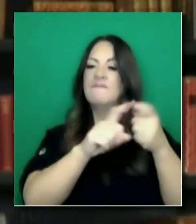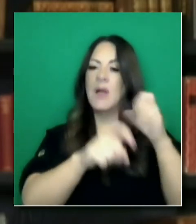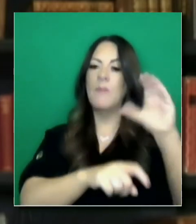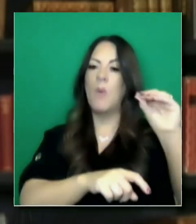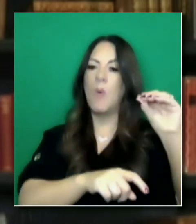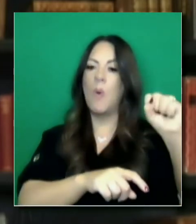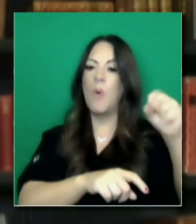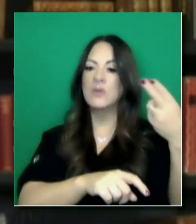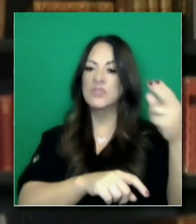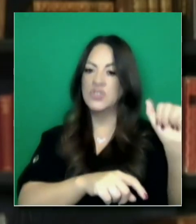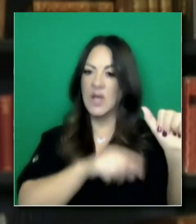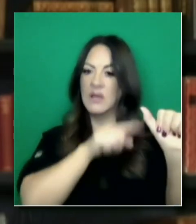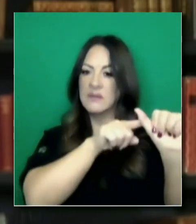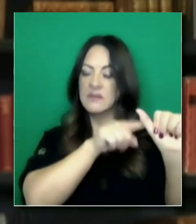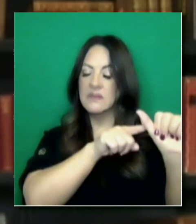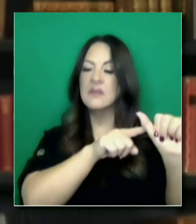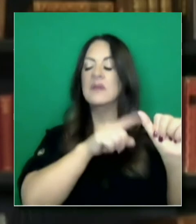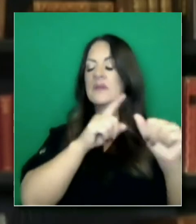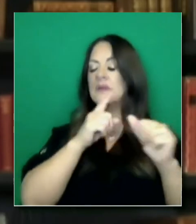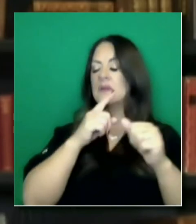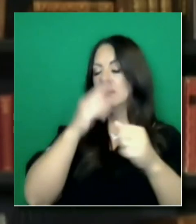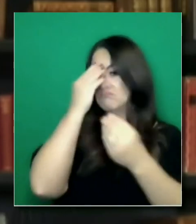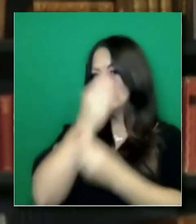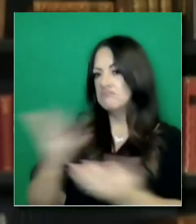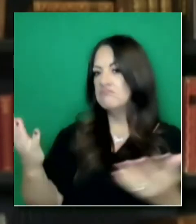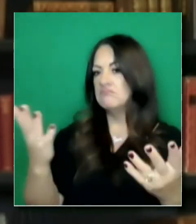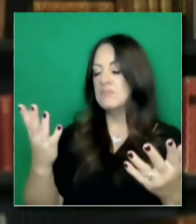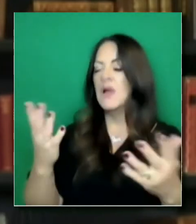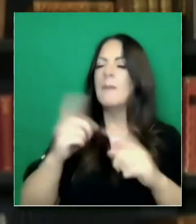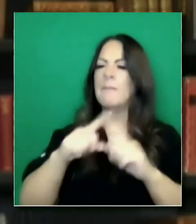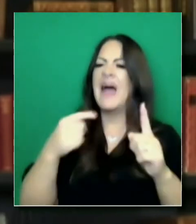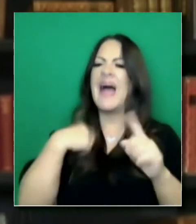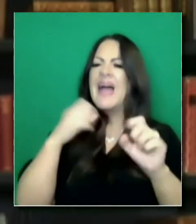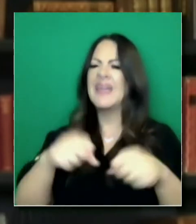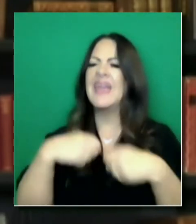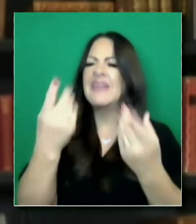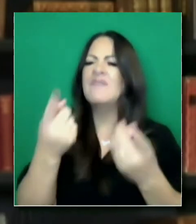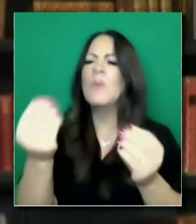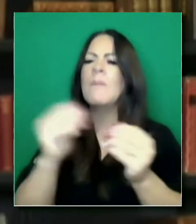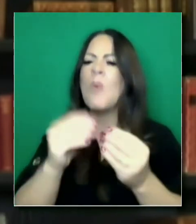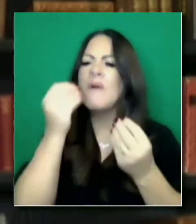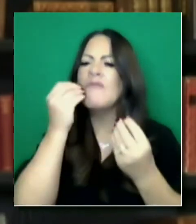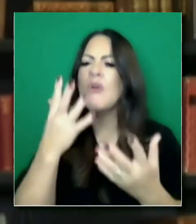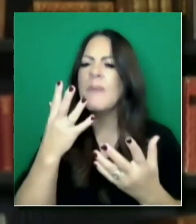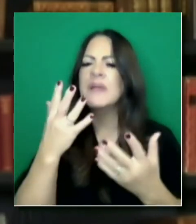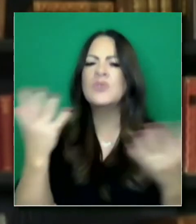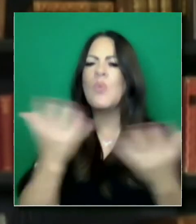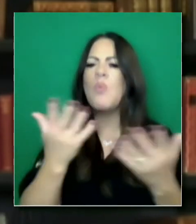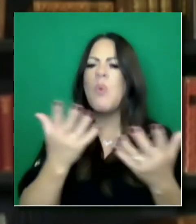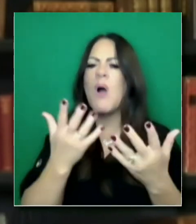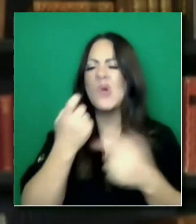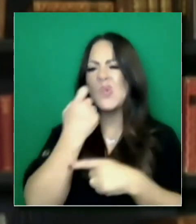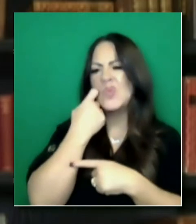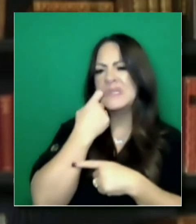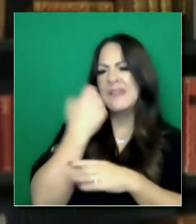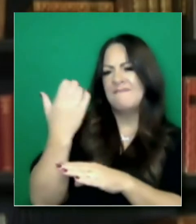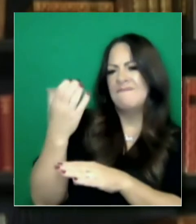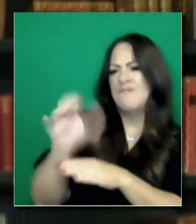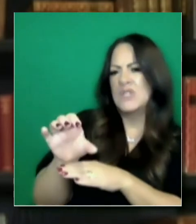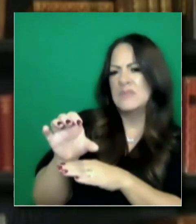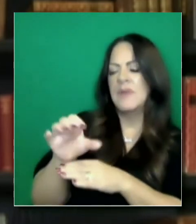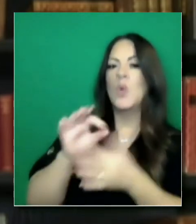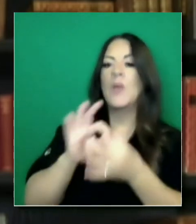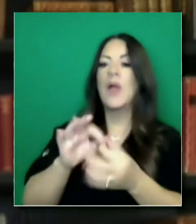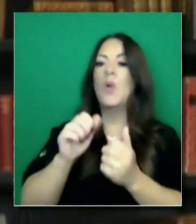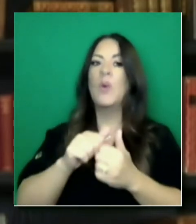latest enforcement. I'll provide you offline some details to back up some of the recent enforcement, particularly in the food